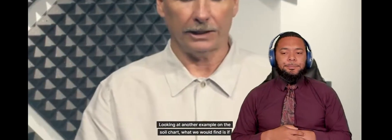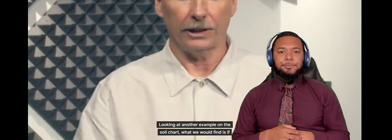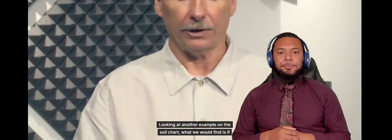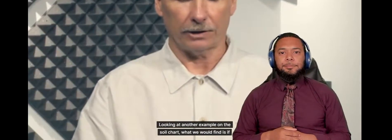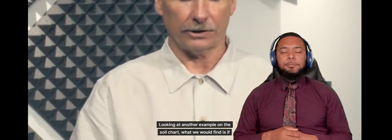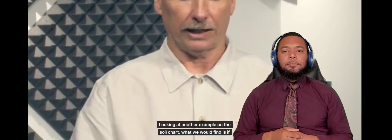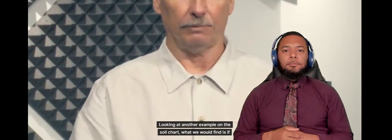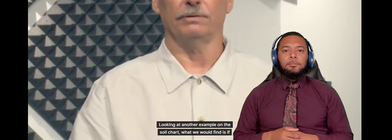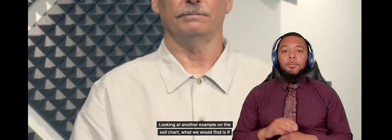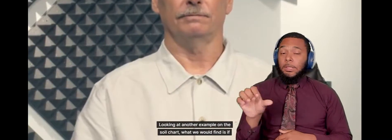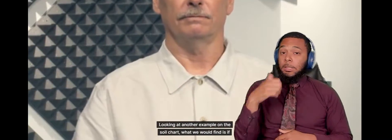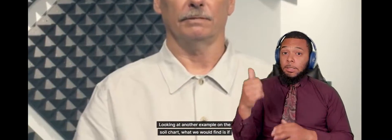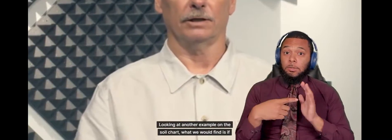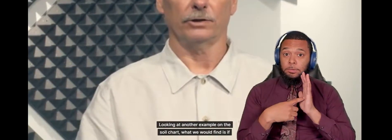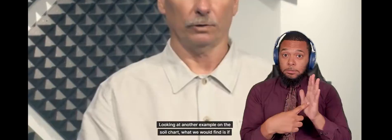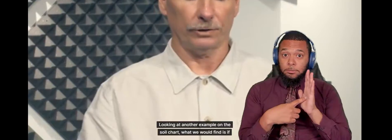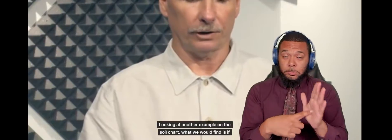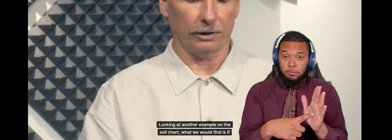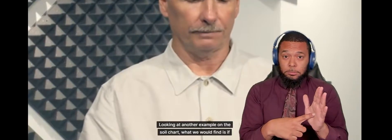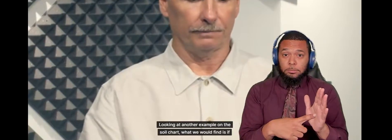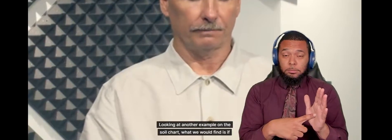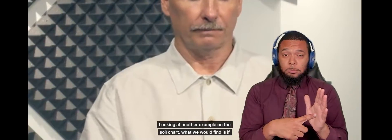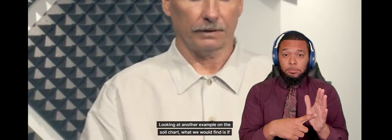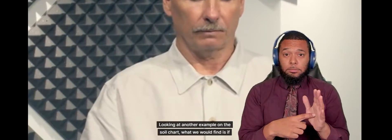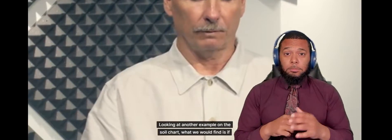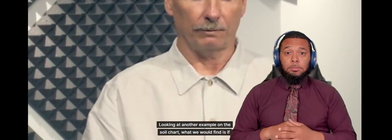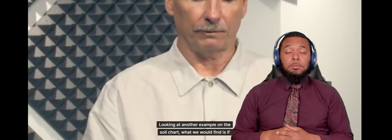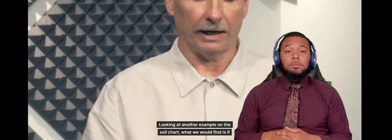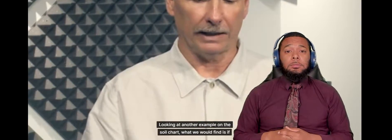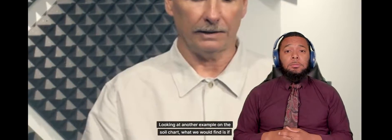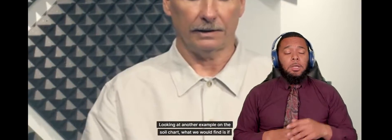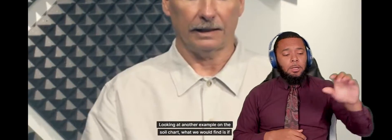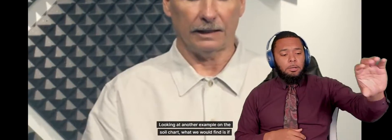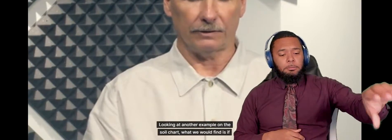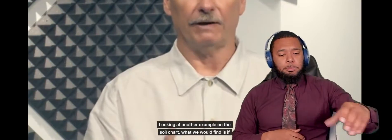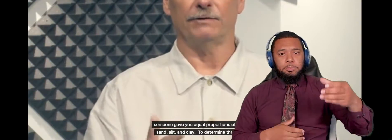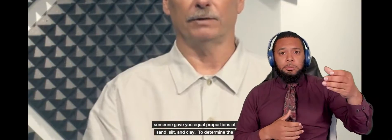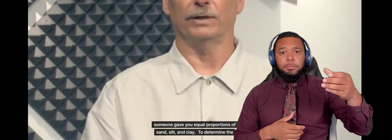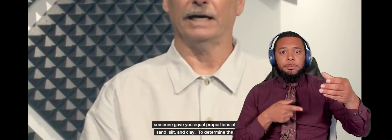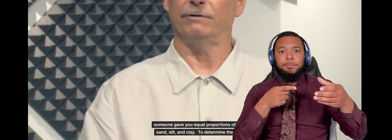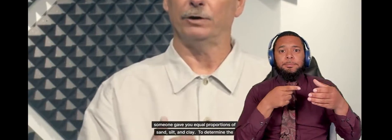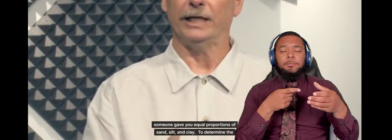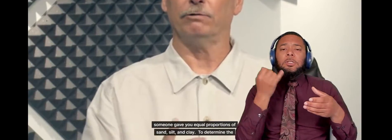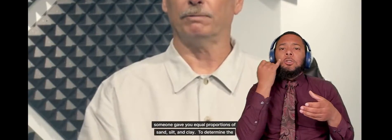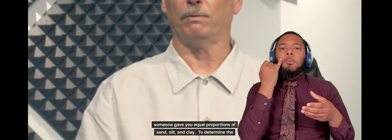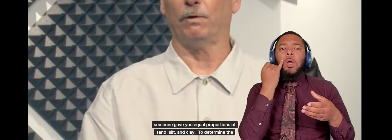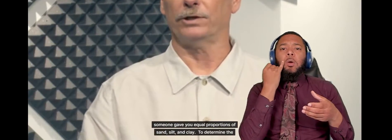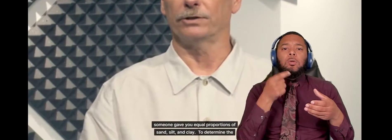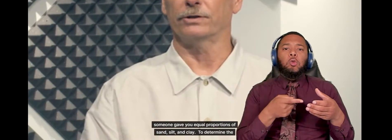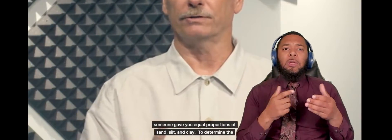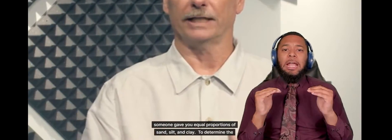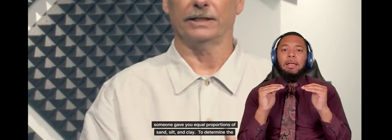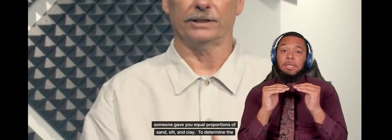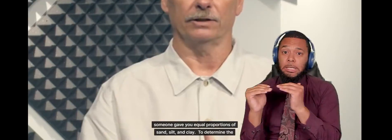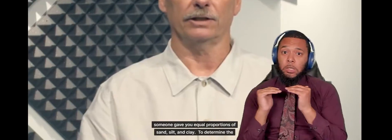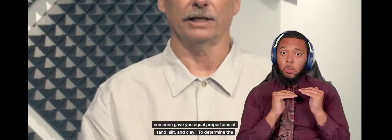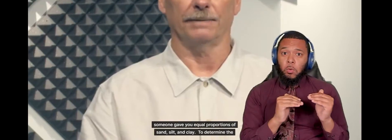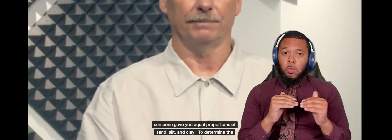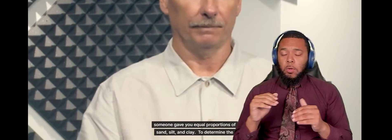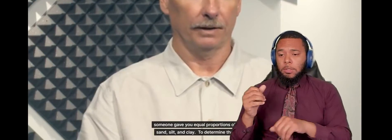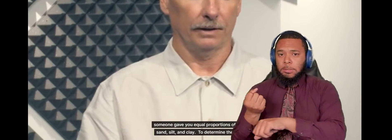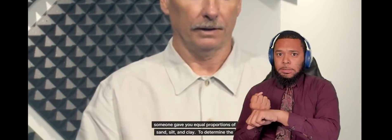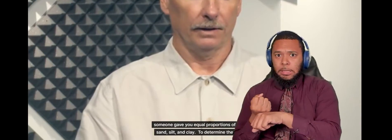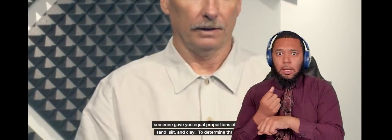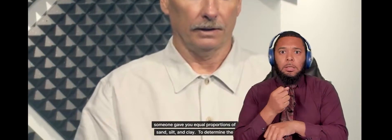And looking at another example on our soil chart, what we would find is if someone gave you equal proportions of sand, silt, and